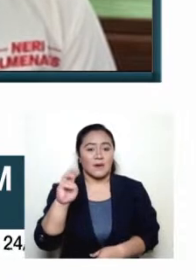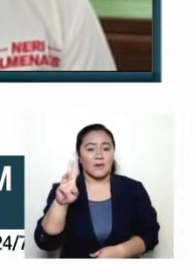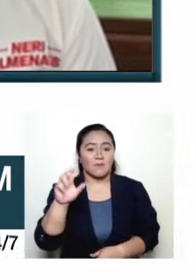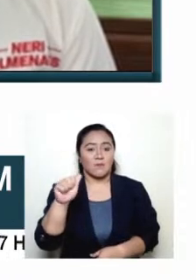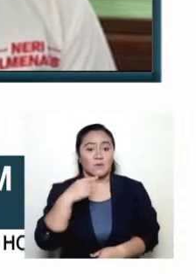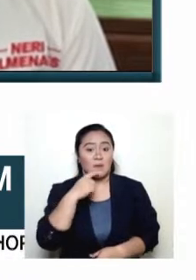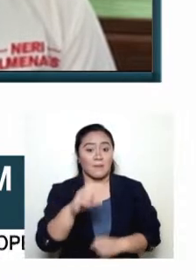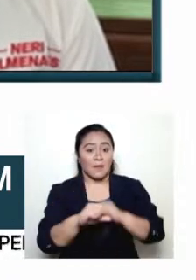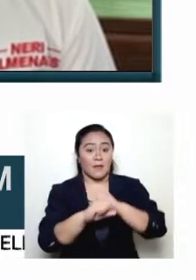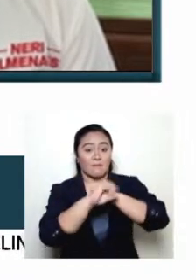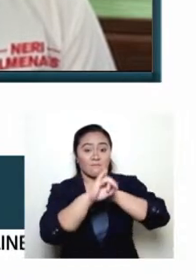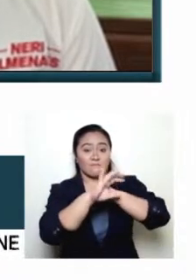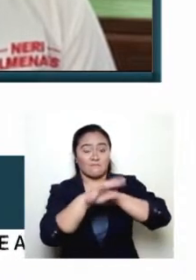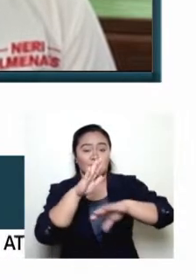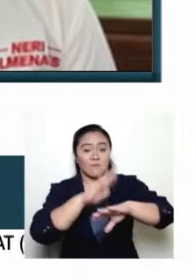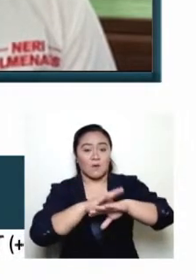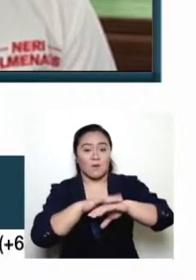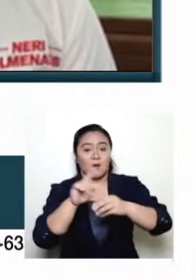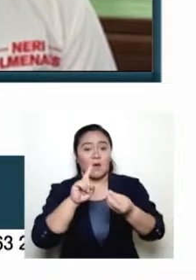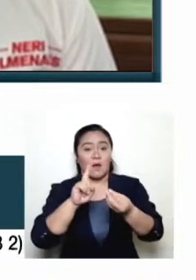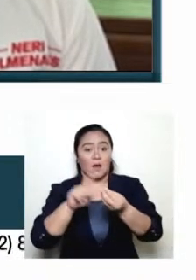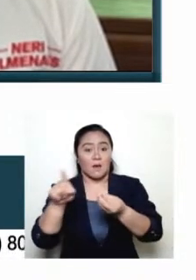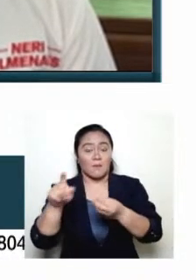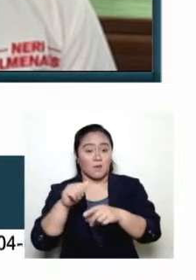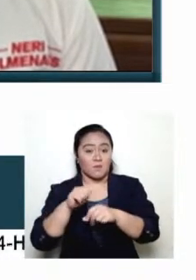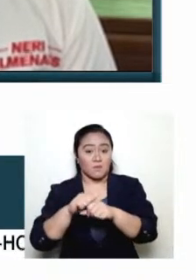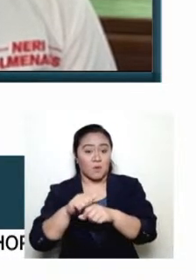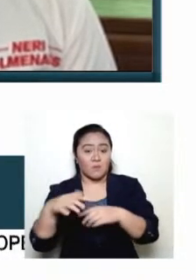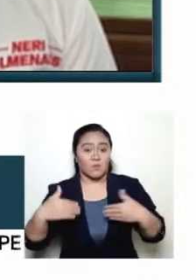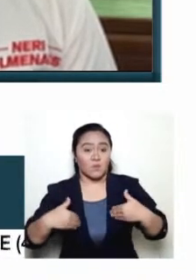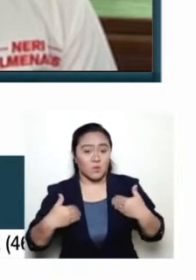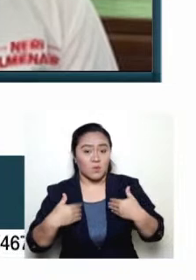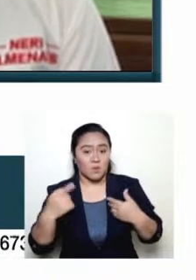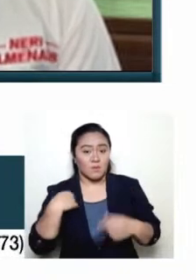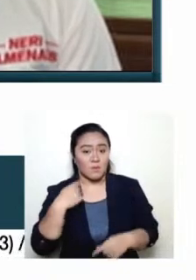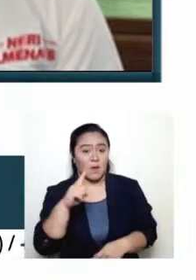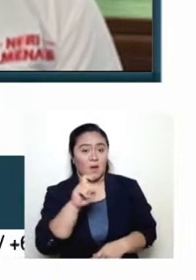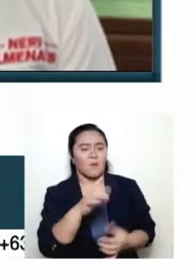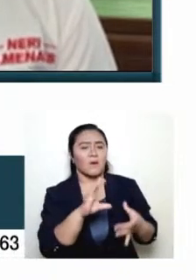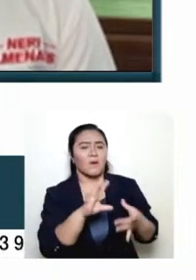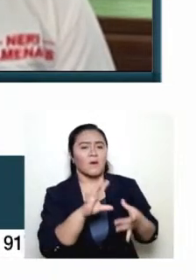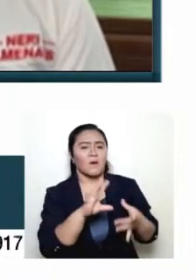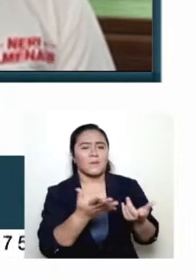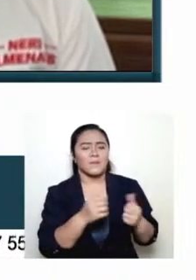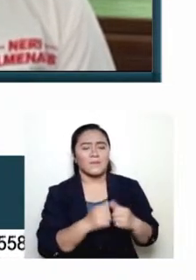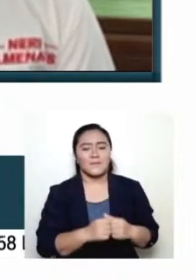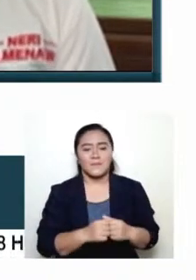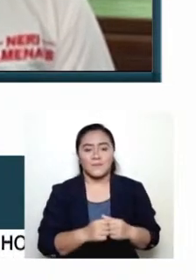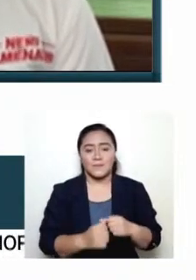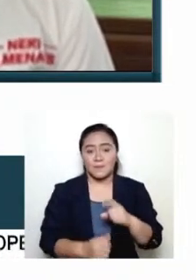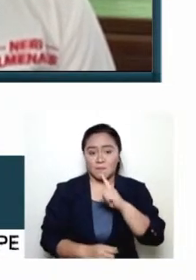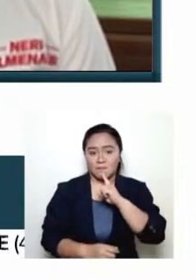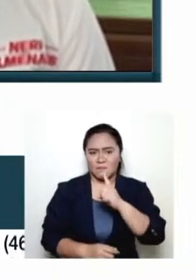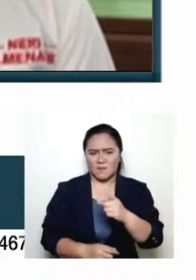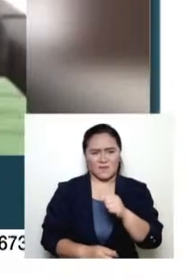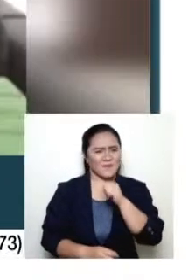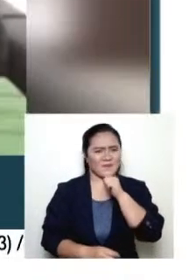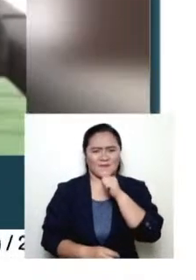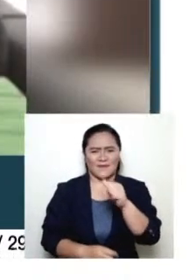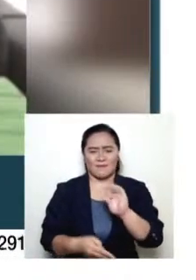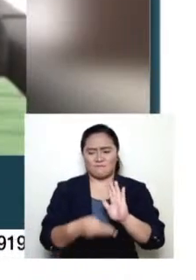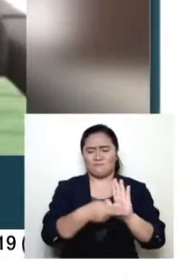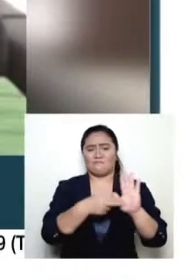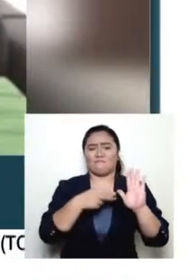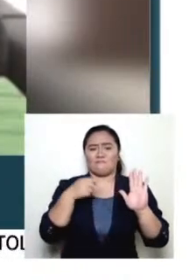were NDF trained. First of all, your reaction to that, Attorney Colmenares? Well, definitely, it's not true. Red tagging, of course, is a